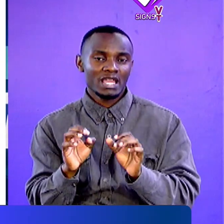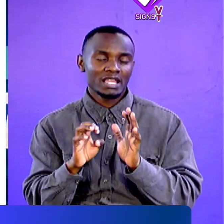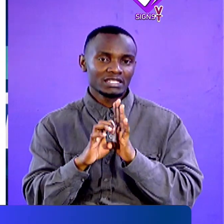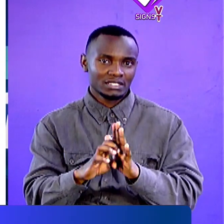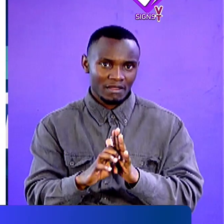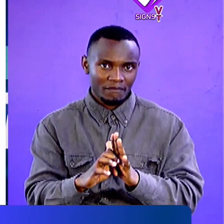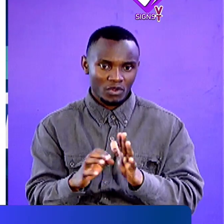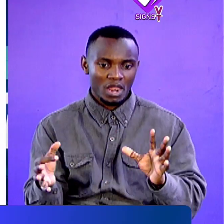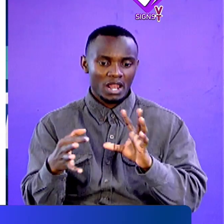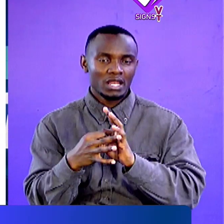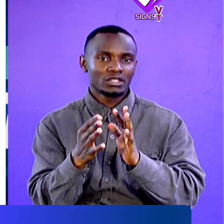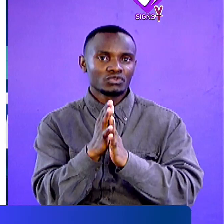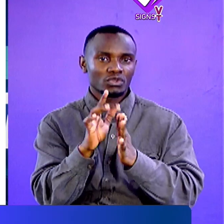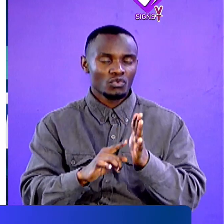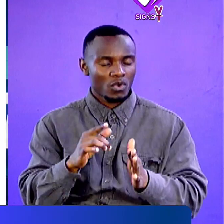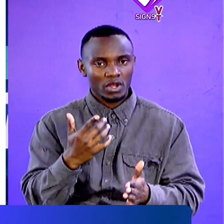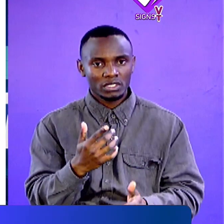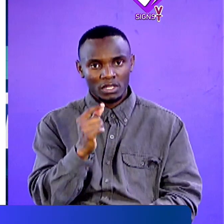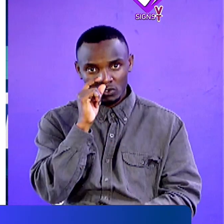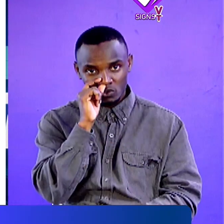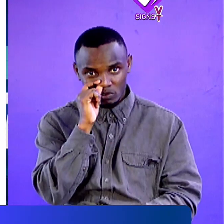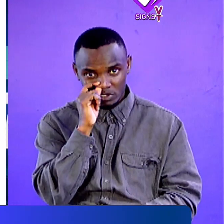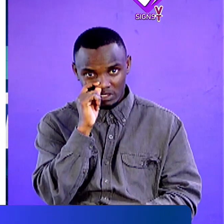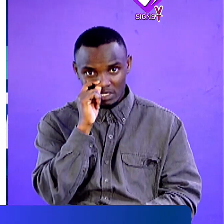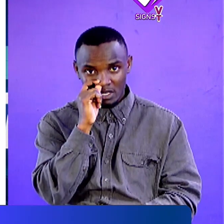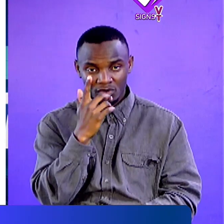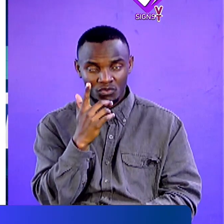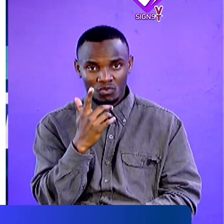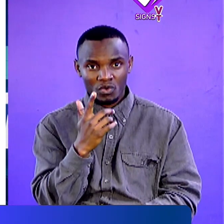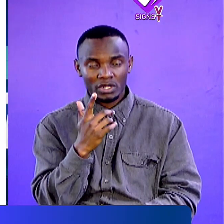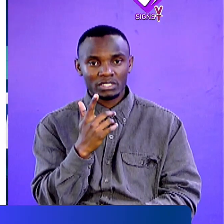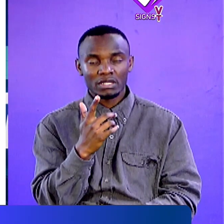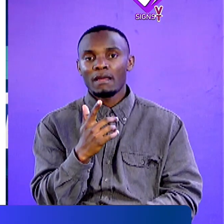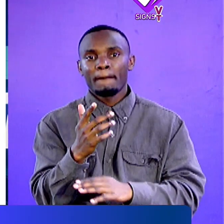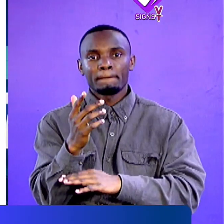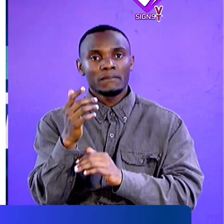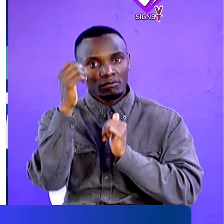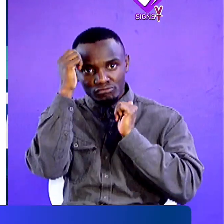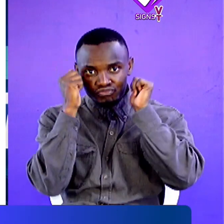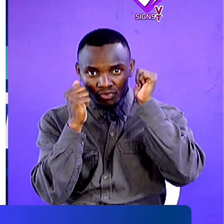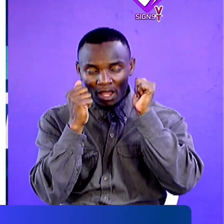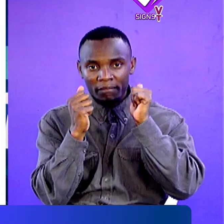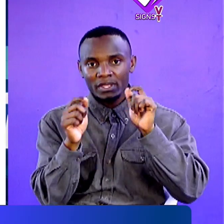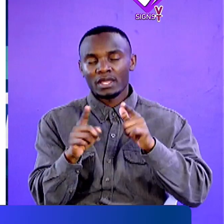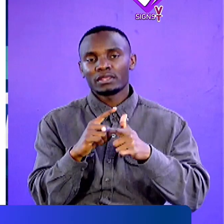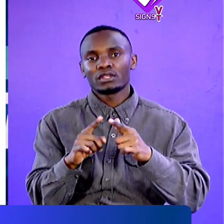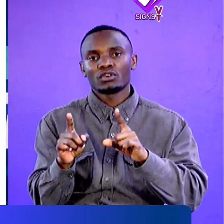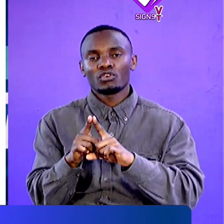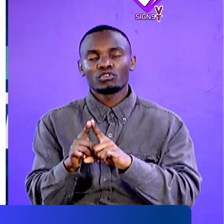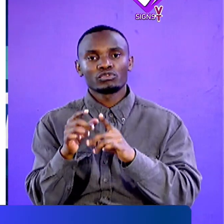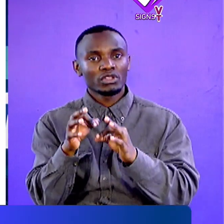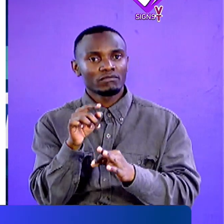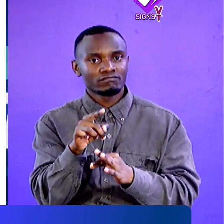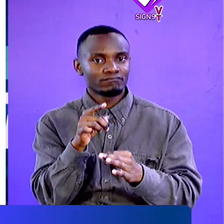Sudan's paramilitary rapid support forces and abductions that will be subject of the inquiry if sanctioned